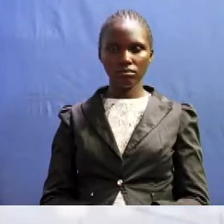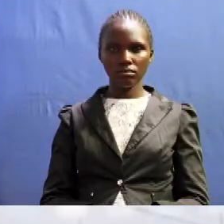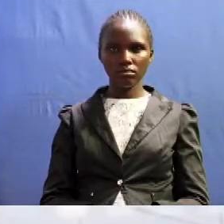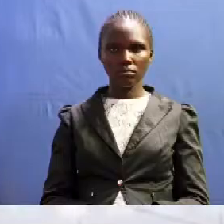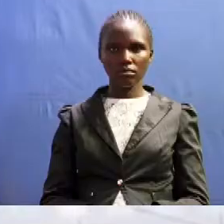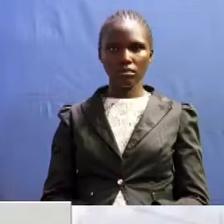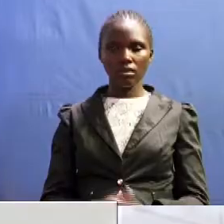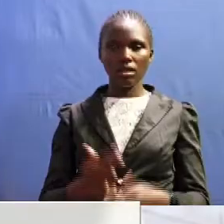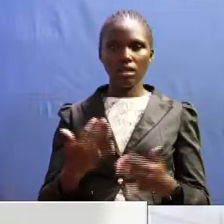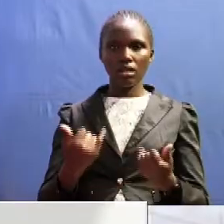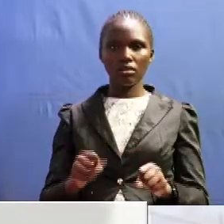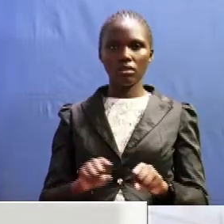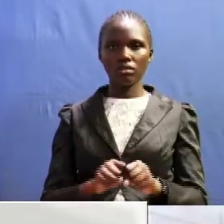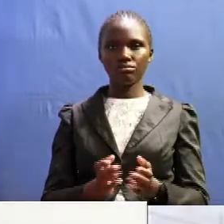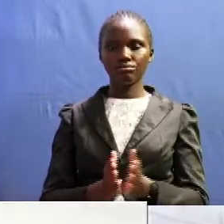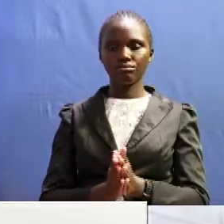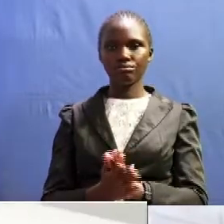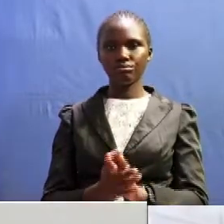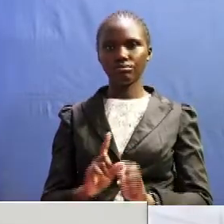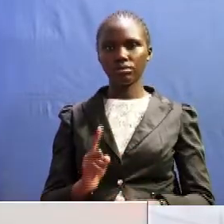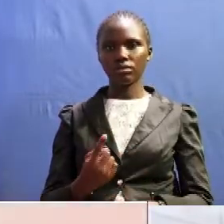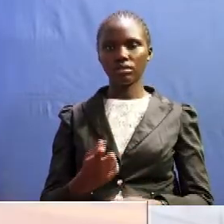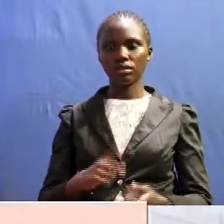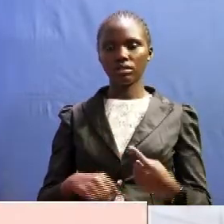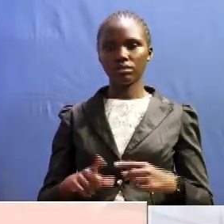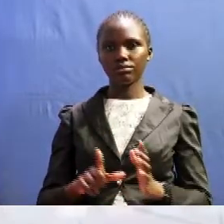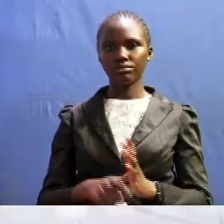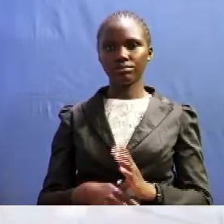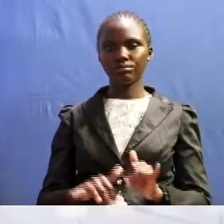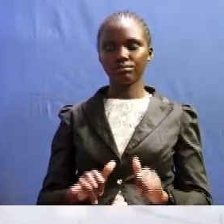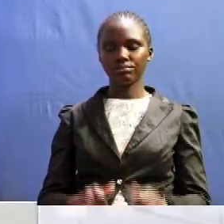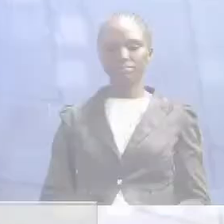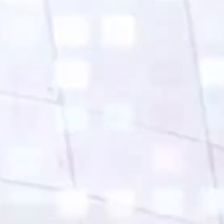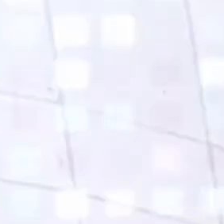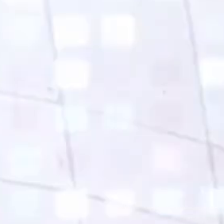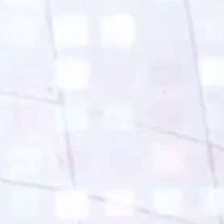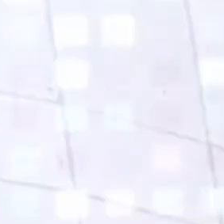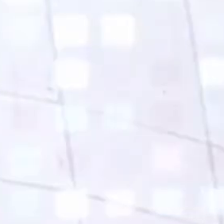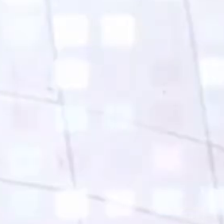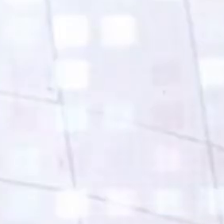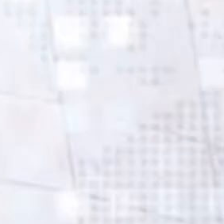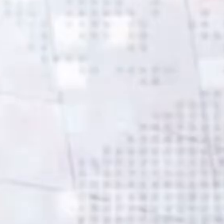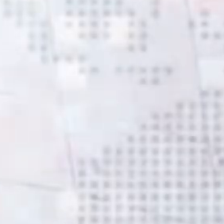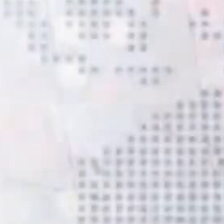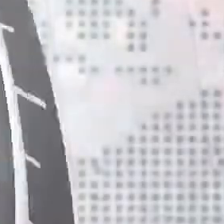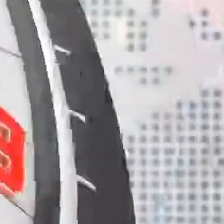Now on that note, we're taking the very first break on the broadcast tonight. Stay with us.